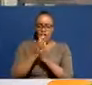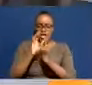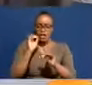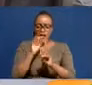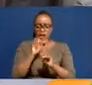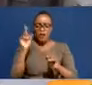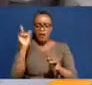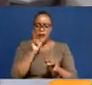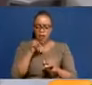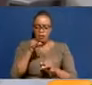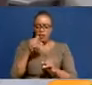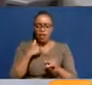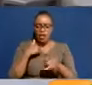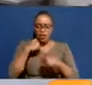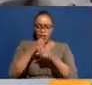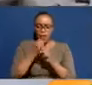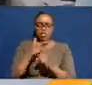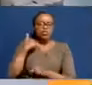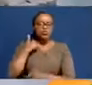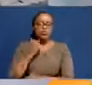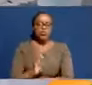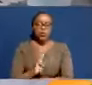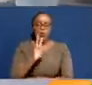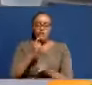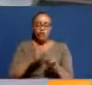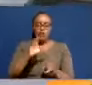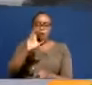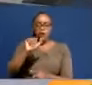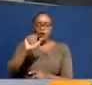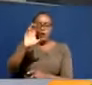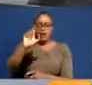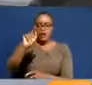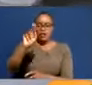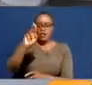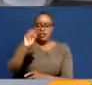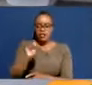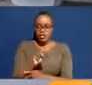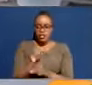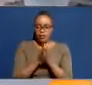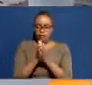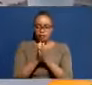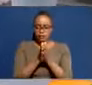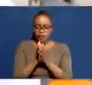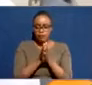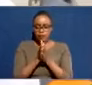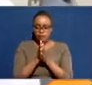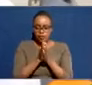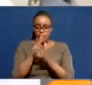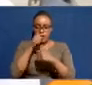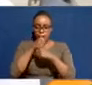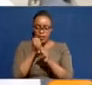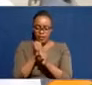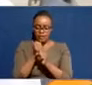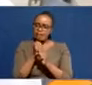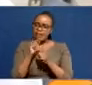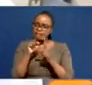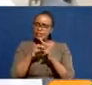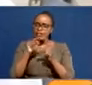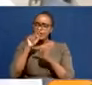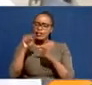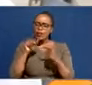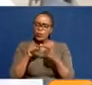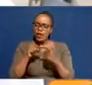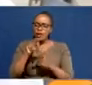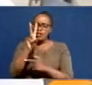here, and he is now making sweet wine from the cactus plant. My passion for processing started back in